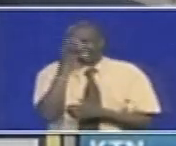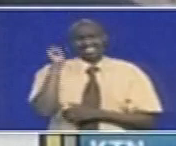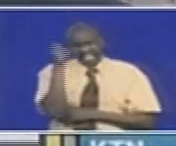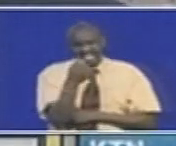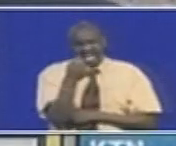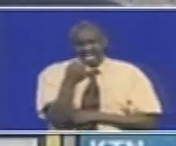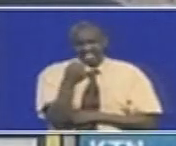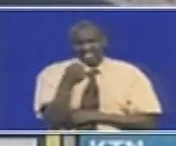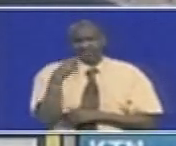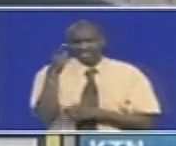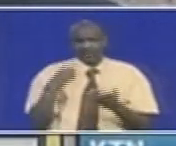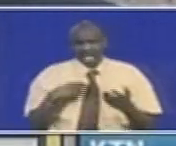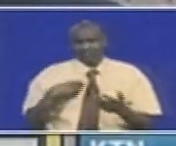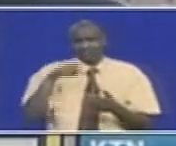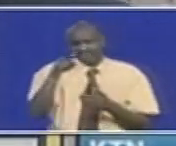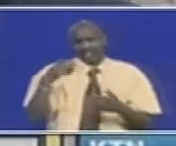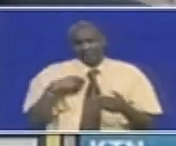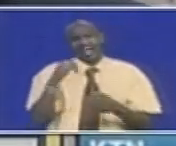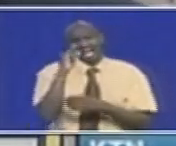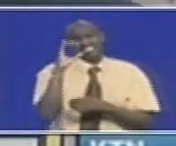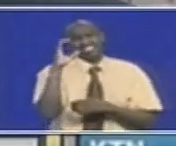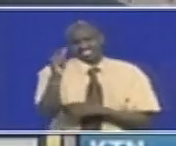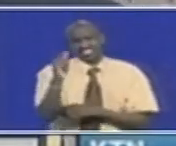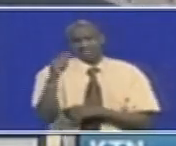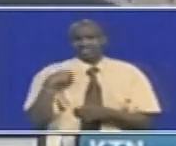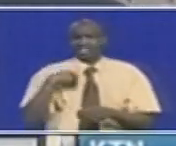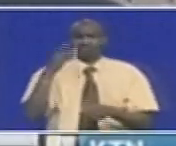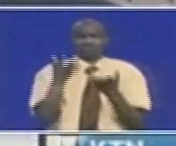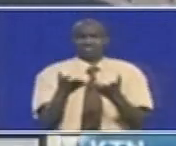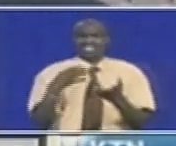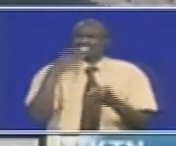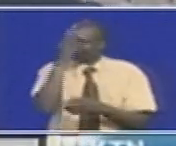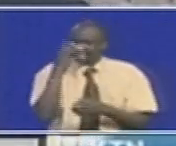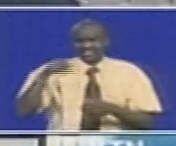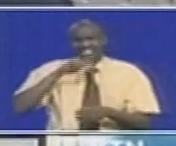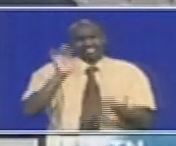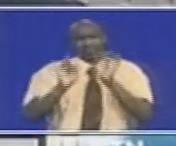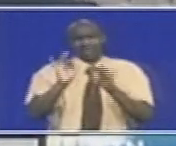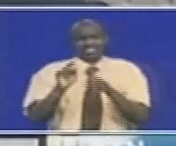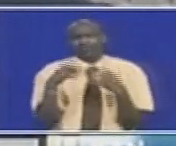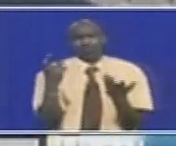is known as the hub of ICT. It embarrassed us, the whole world.